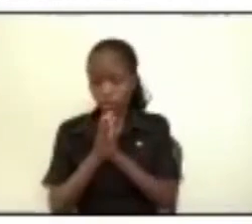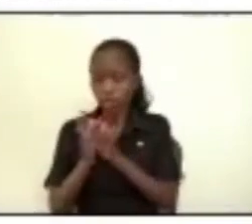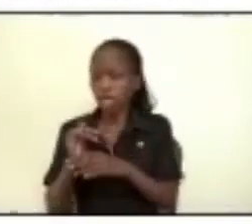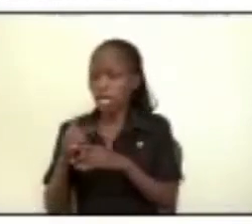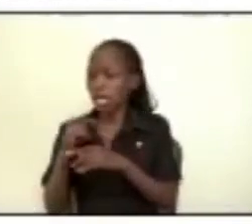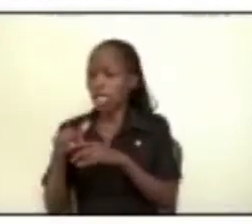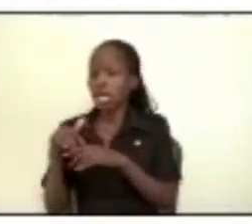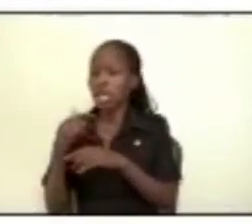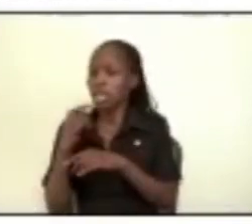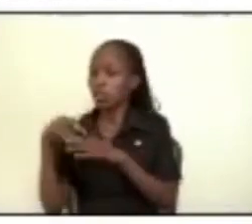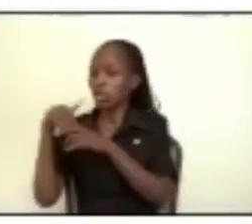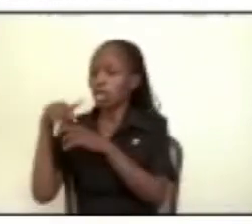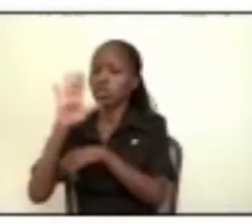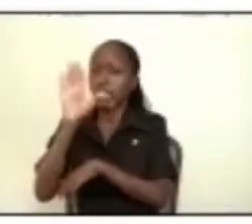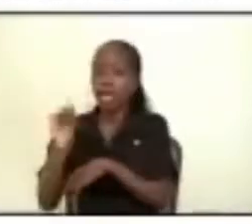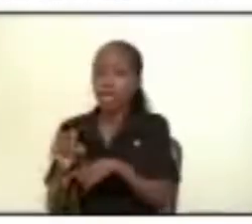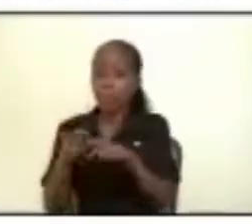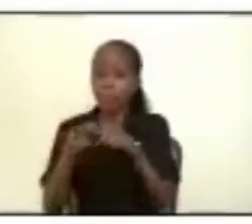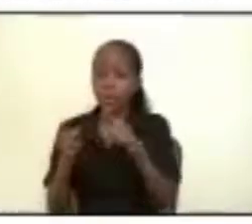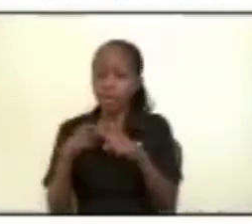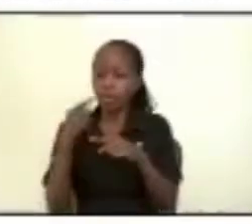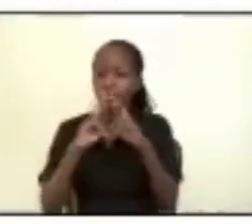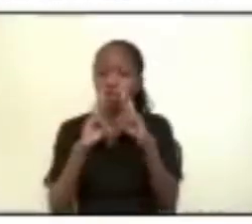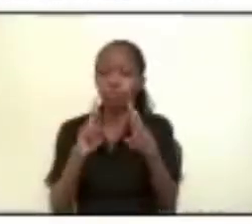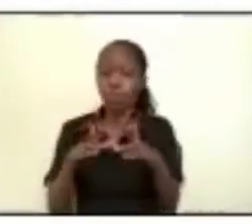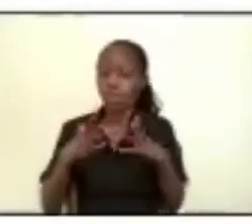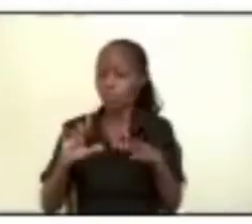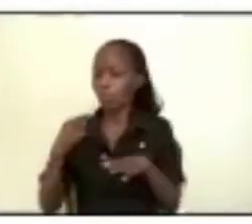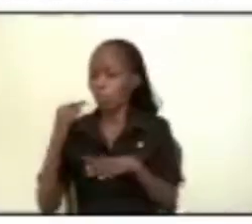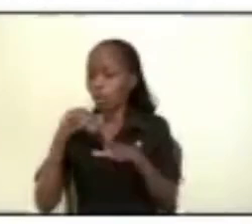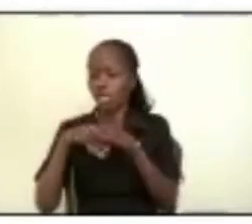there are done by people that are not even based in Africa.